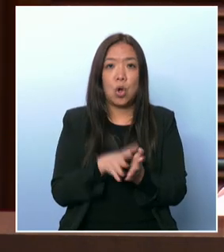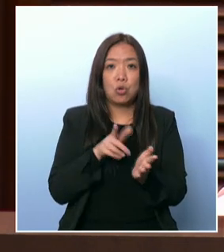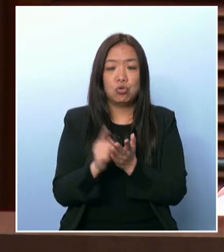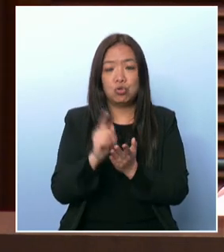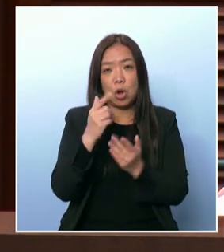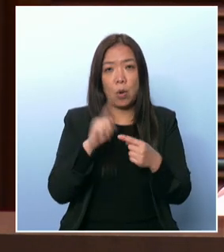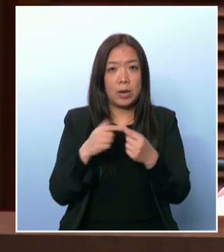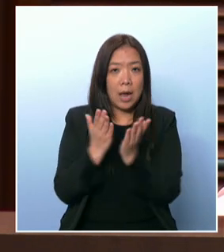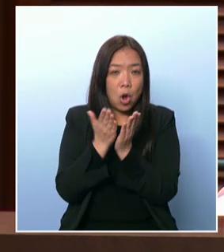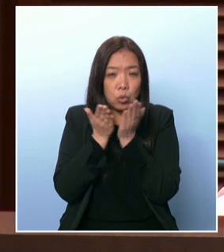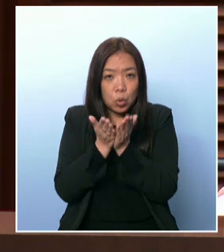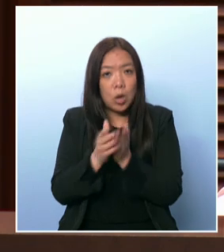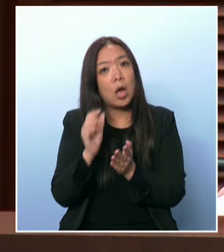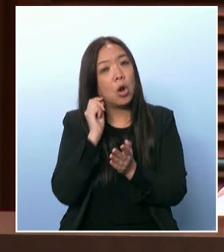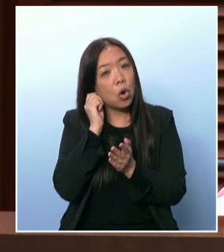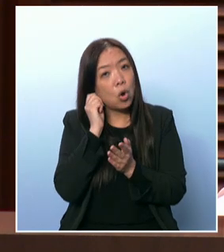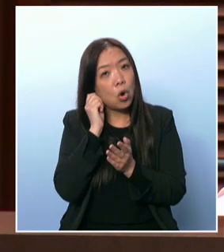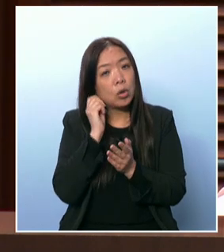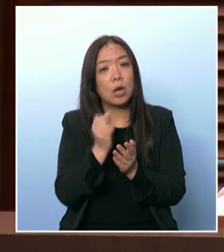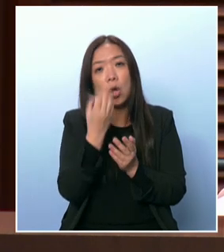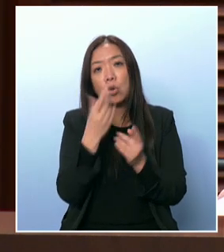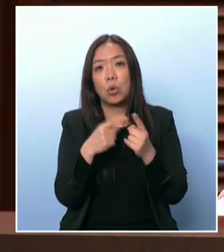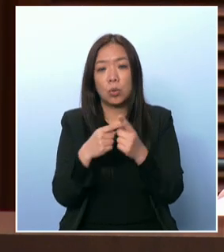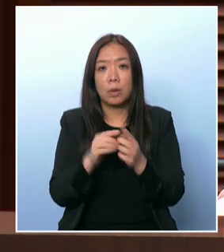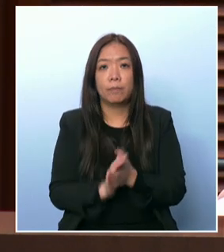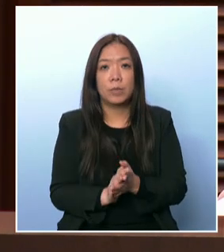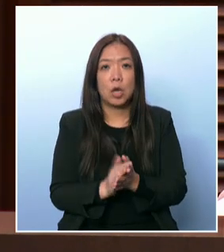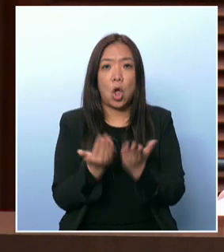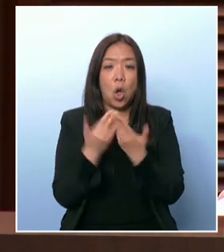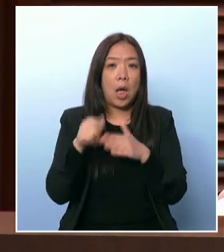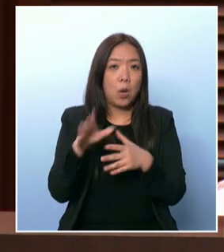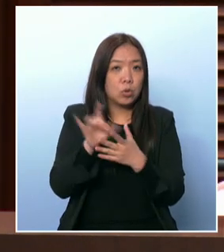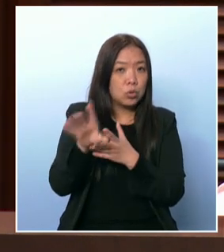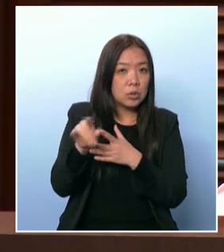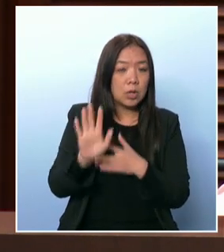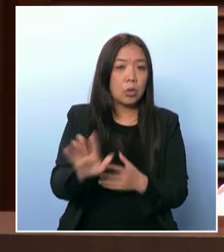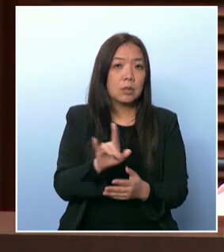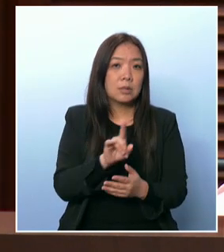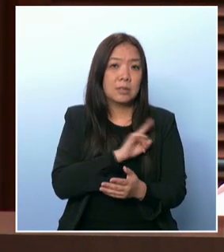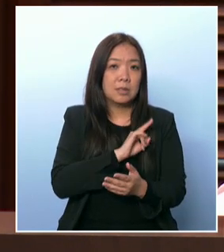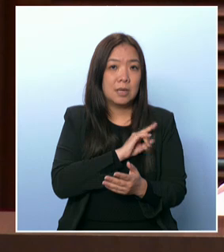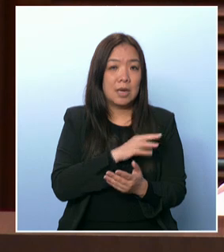local post-secondary institutions or universities who were born between 2004 and 2008.